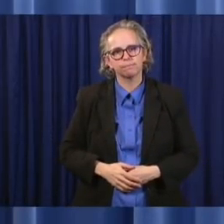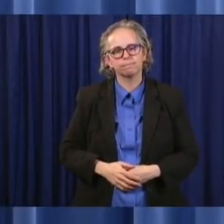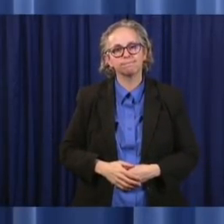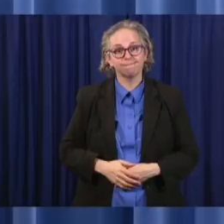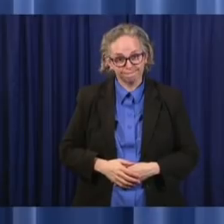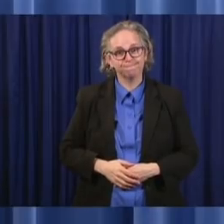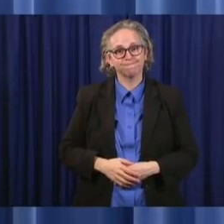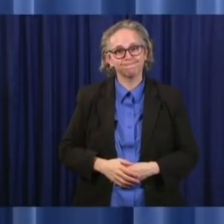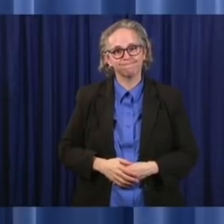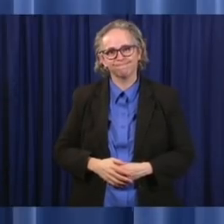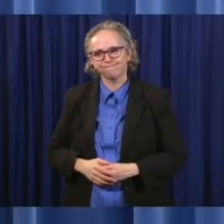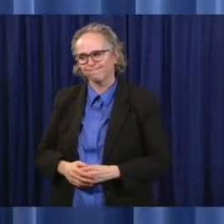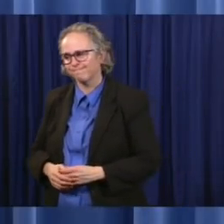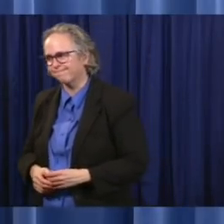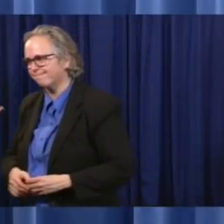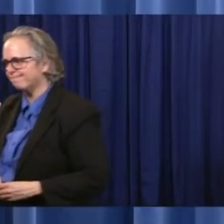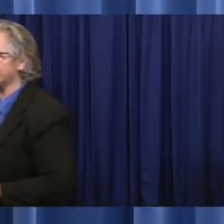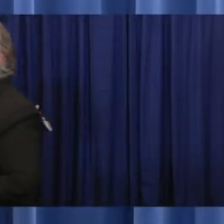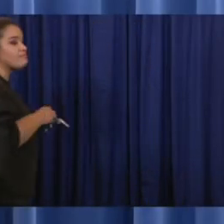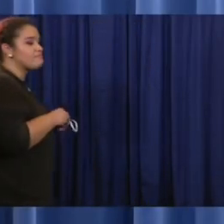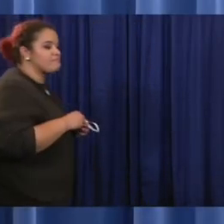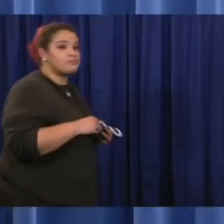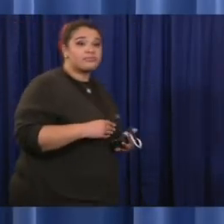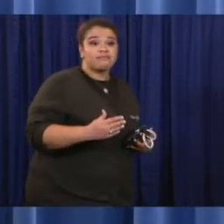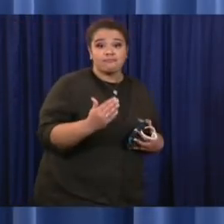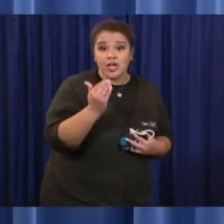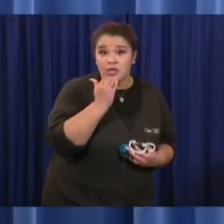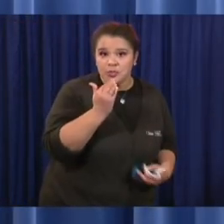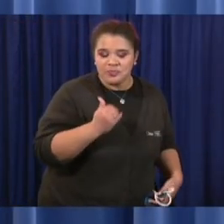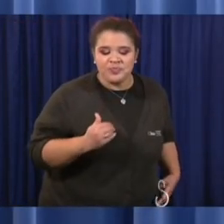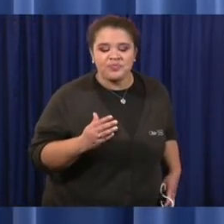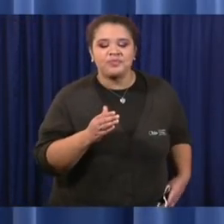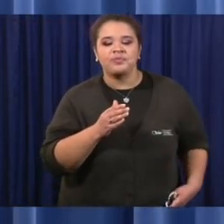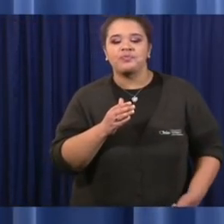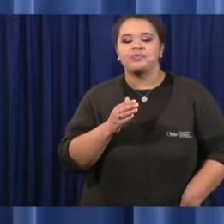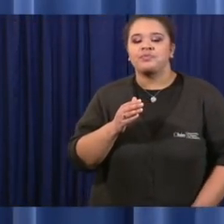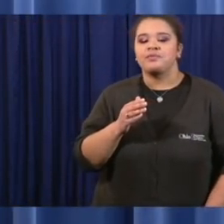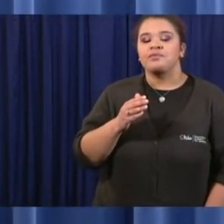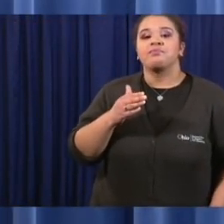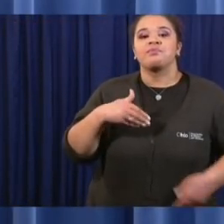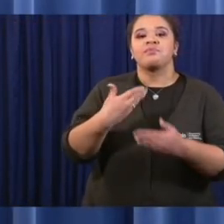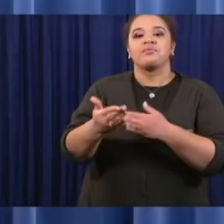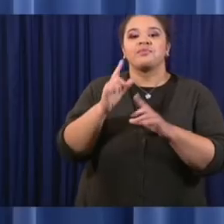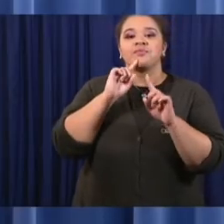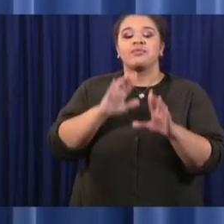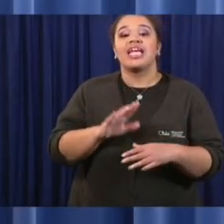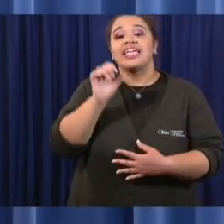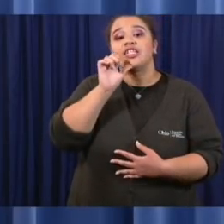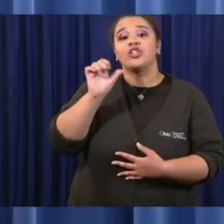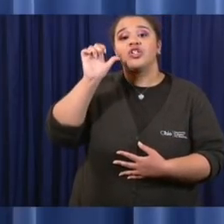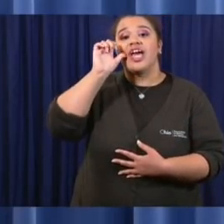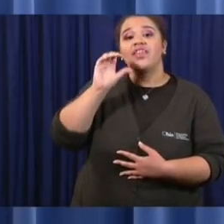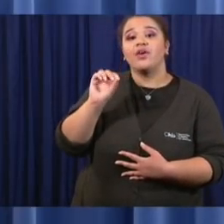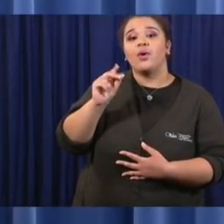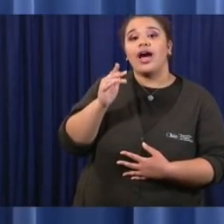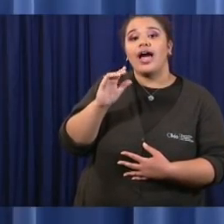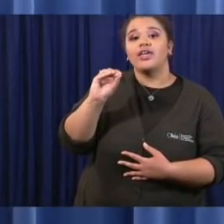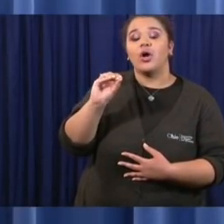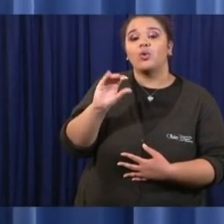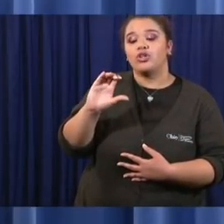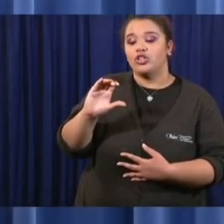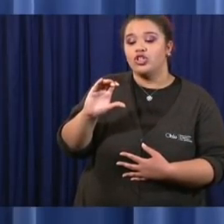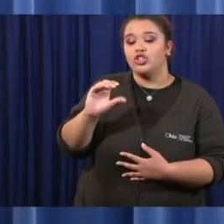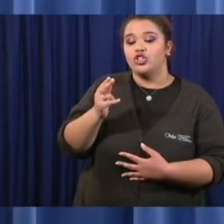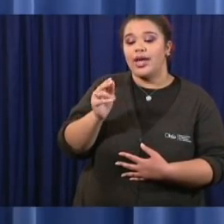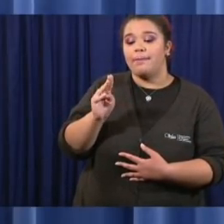Spencer Hickey with Hannah News Service. Yesterday, the Ohio Chamber of Commerce released a survey where 8%